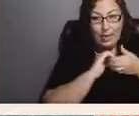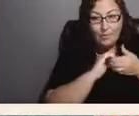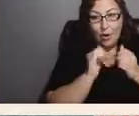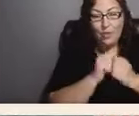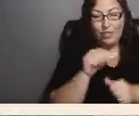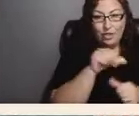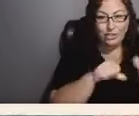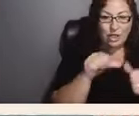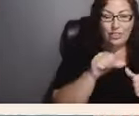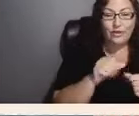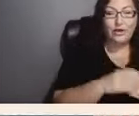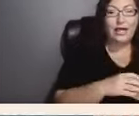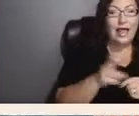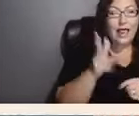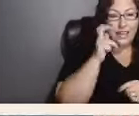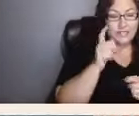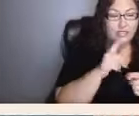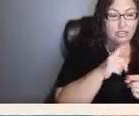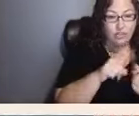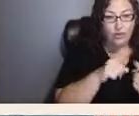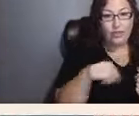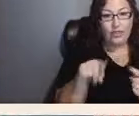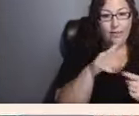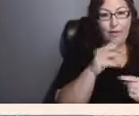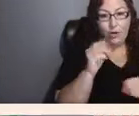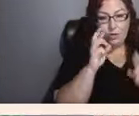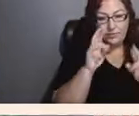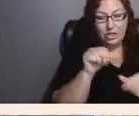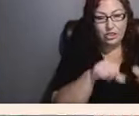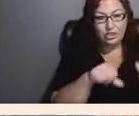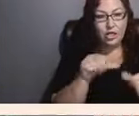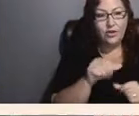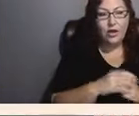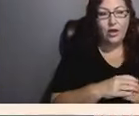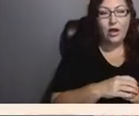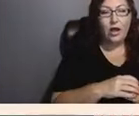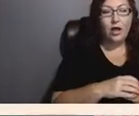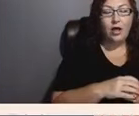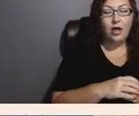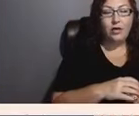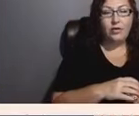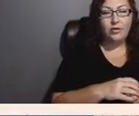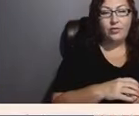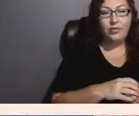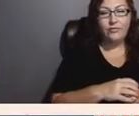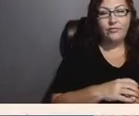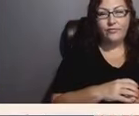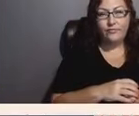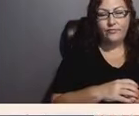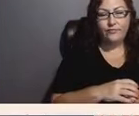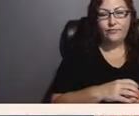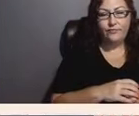to and respect each other, all while learning about new and exciting instruments. It's super exciting to see clients